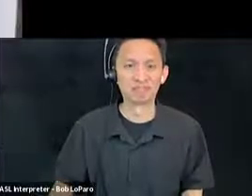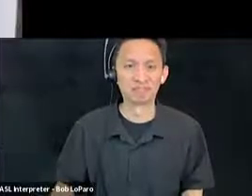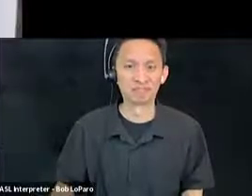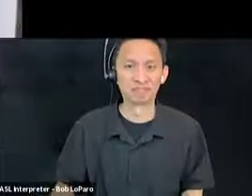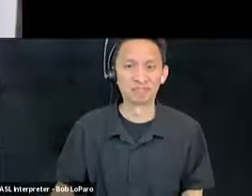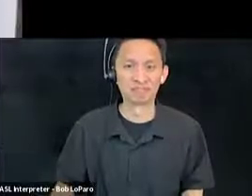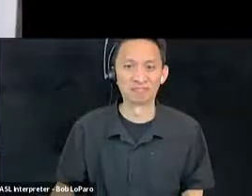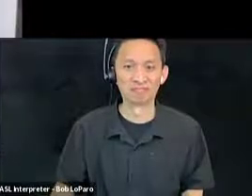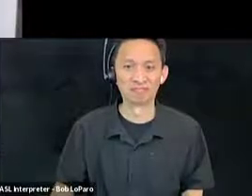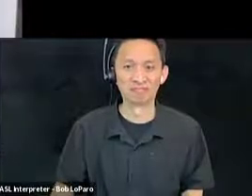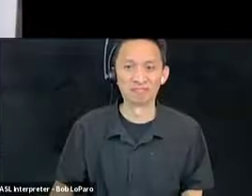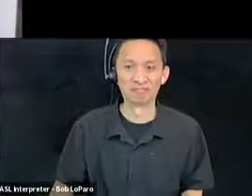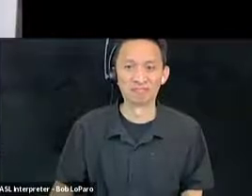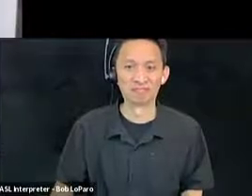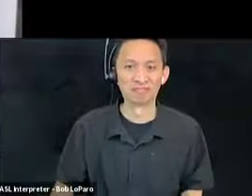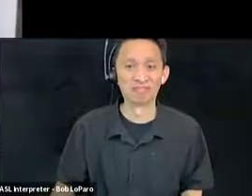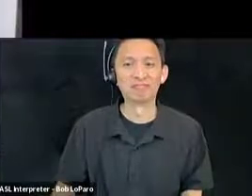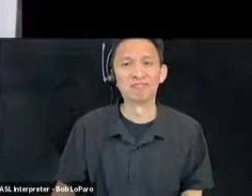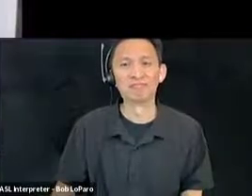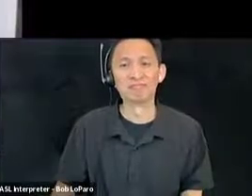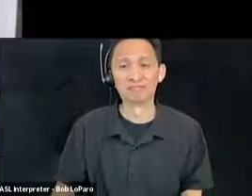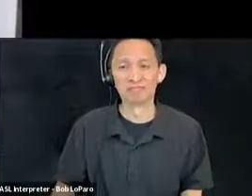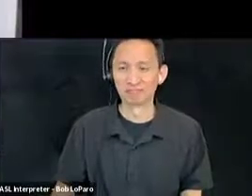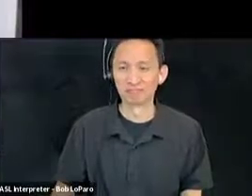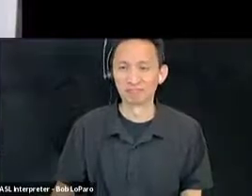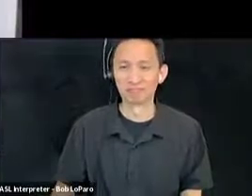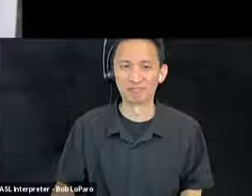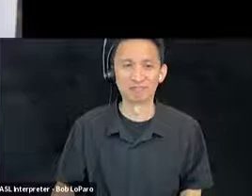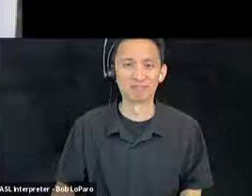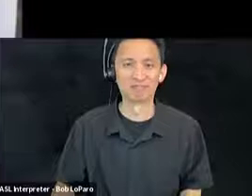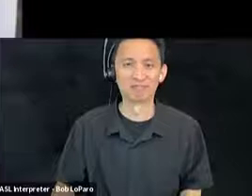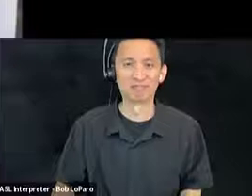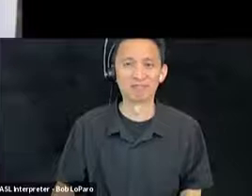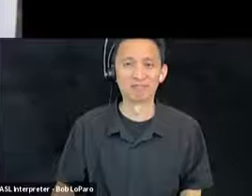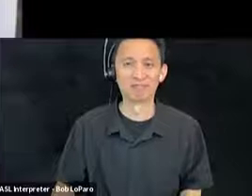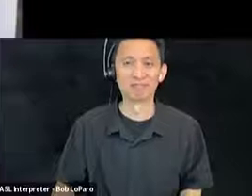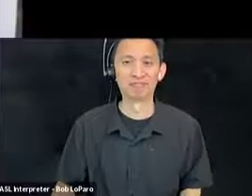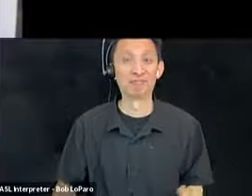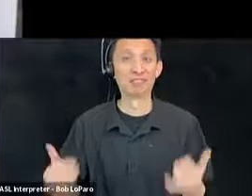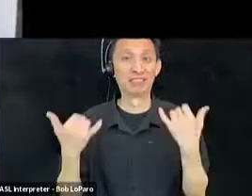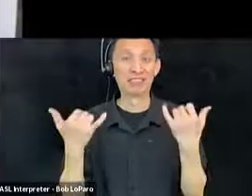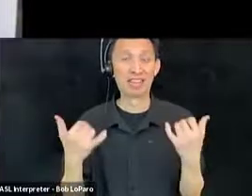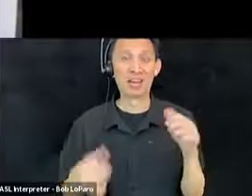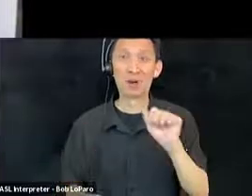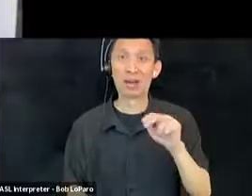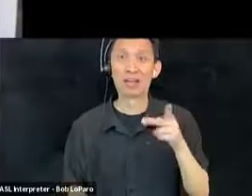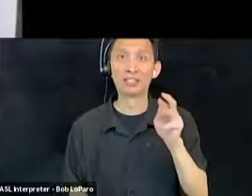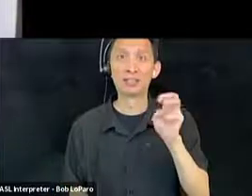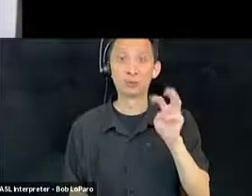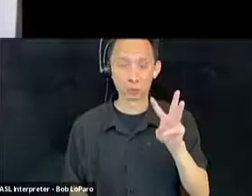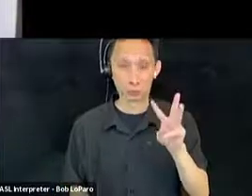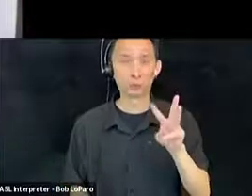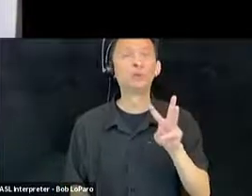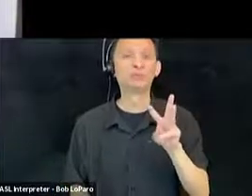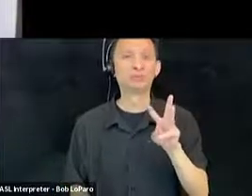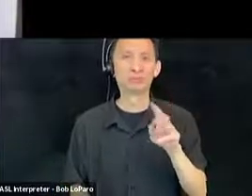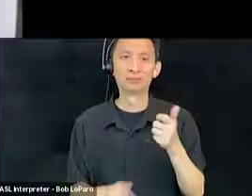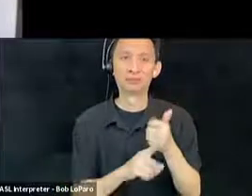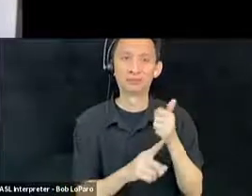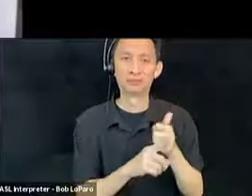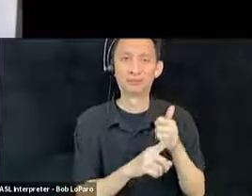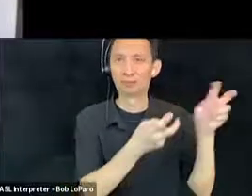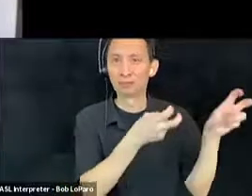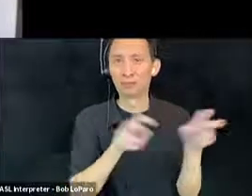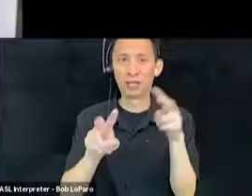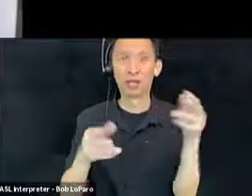Um, so Andrew has transitioned to a new setting. And in this picture on the top left, you'll see that there is an already made calendar for